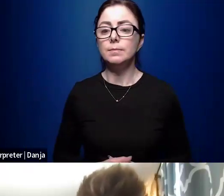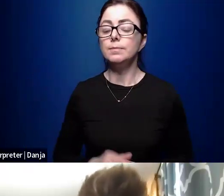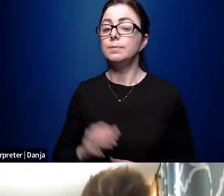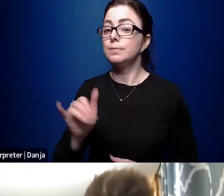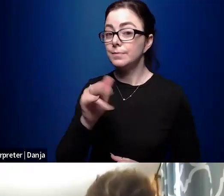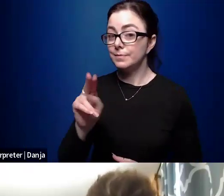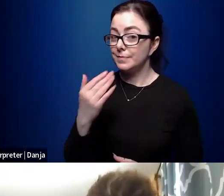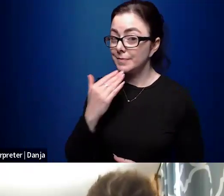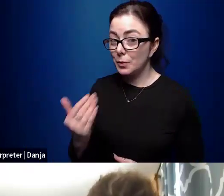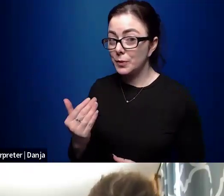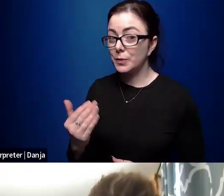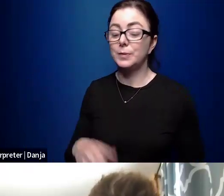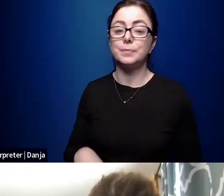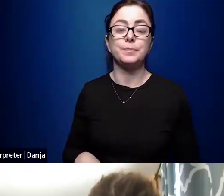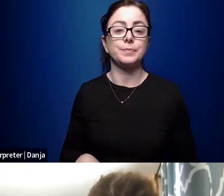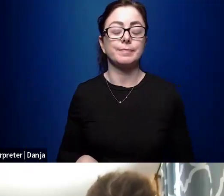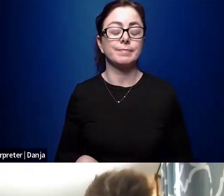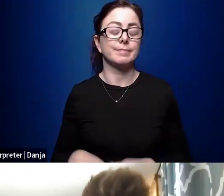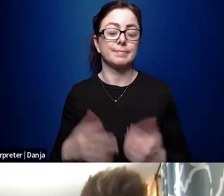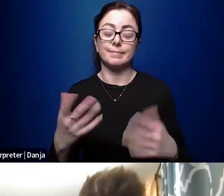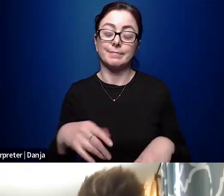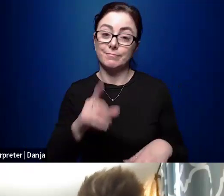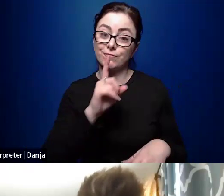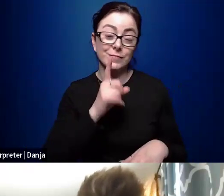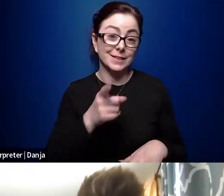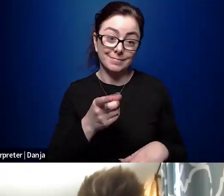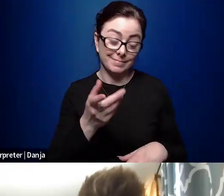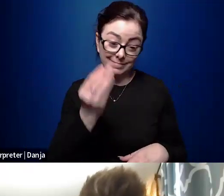It honestly, I still struggle sometimes.